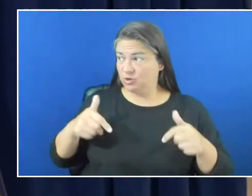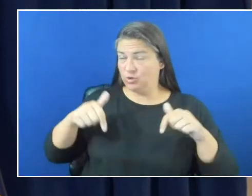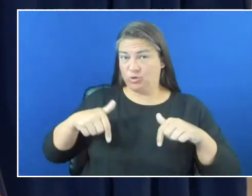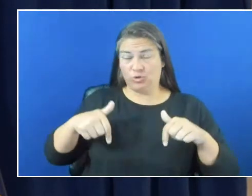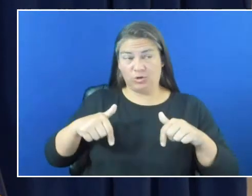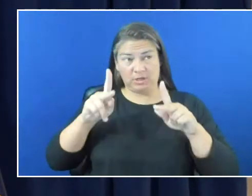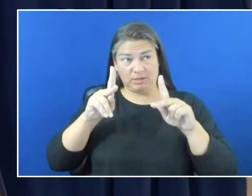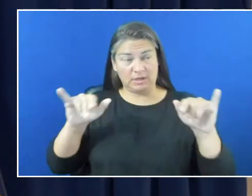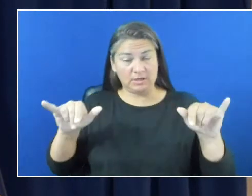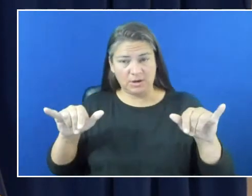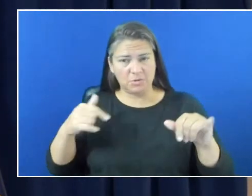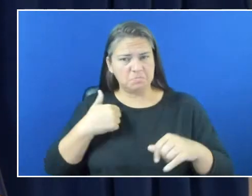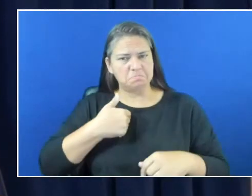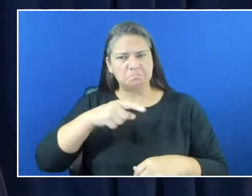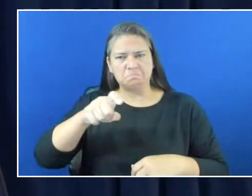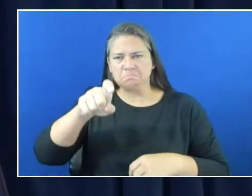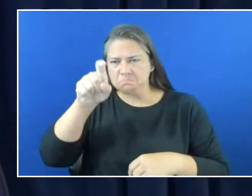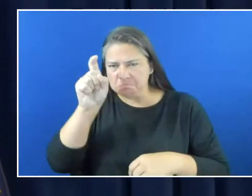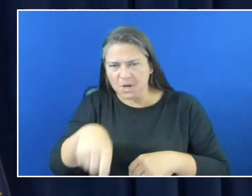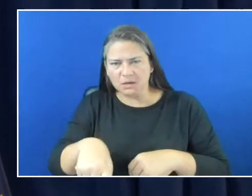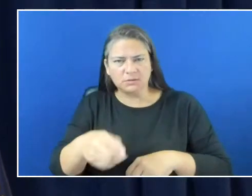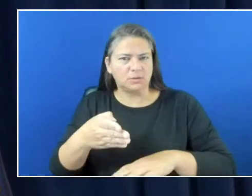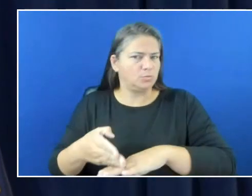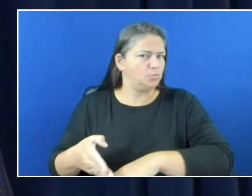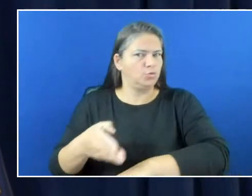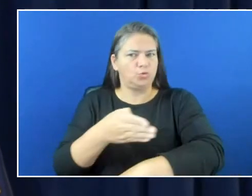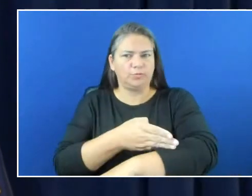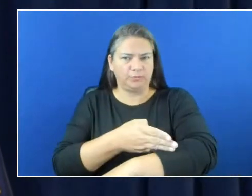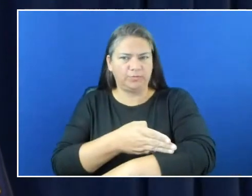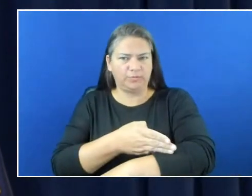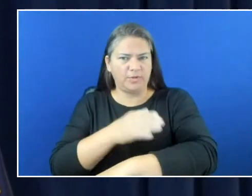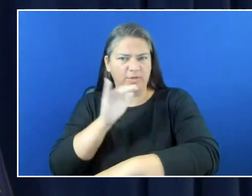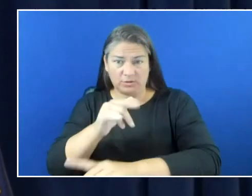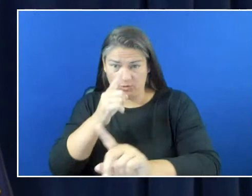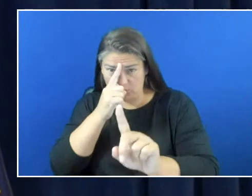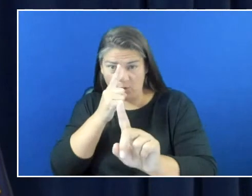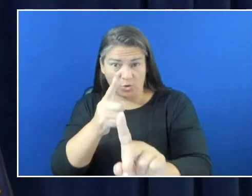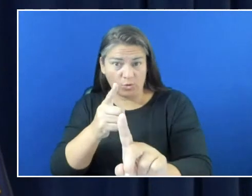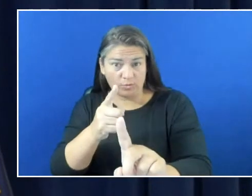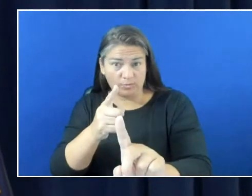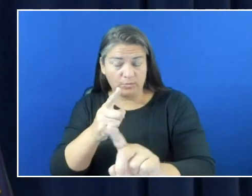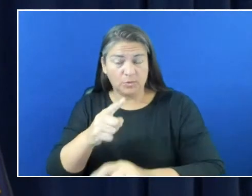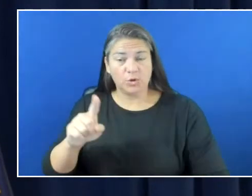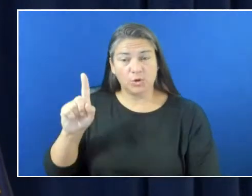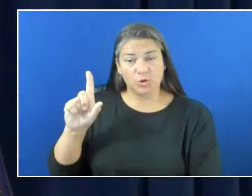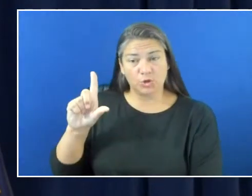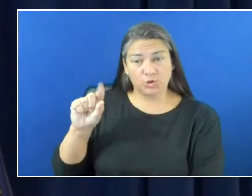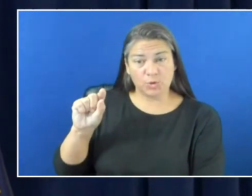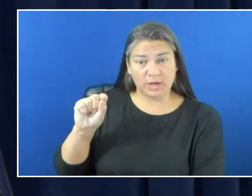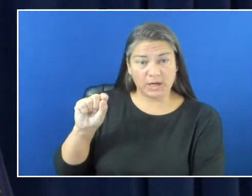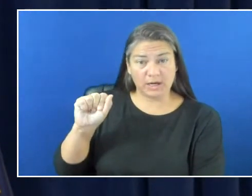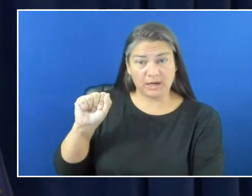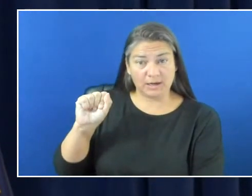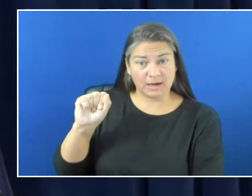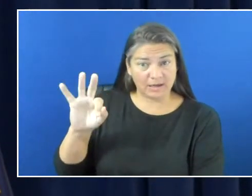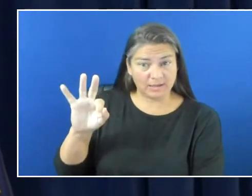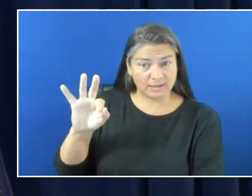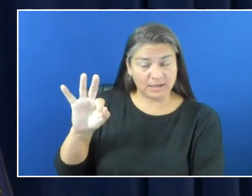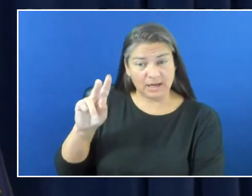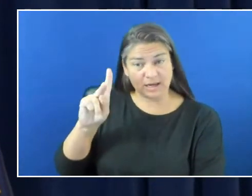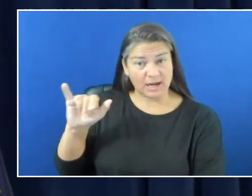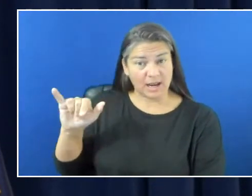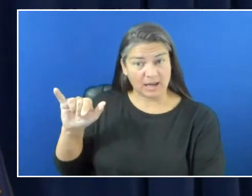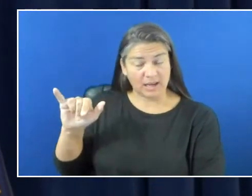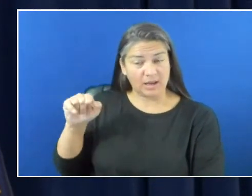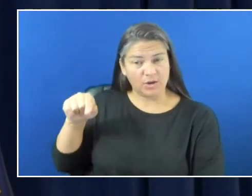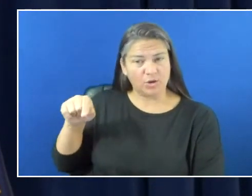must do better to achieve that goal. In 2019, Kentucky ranked 9th for new criminal